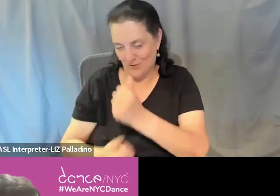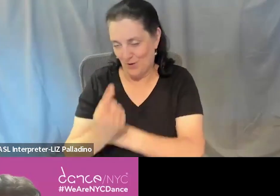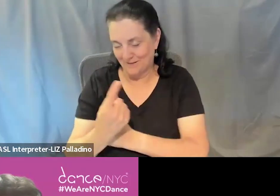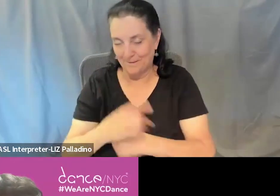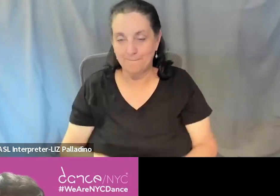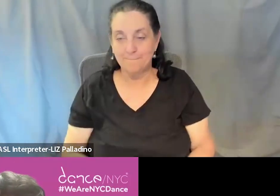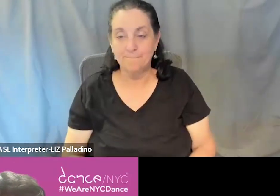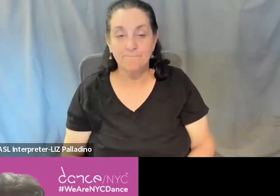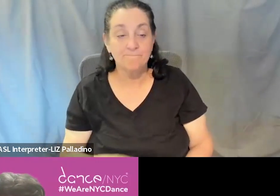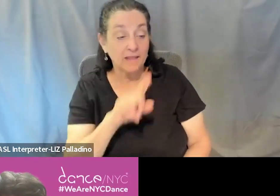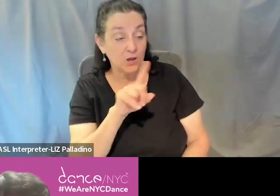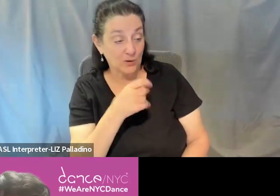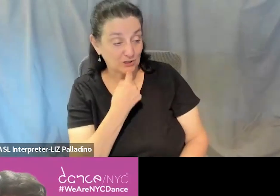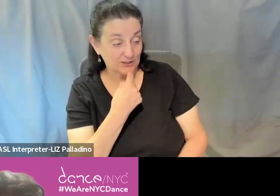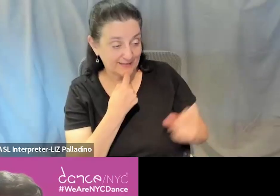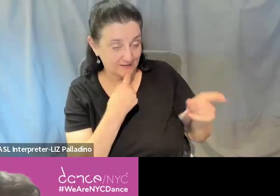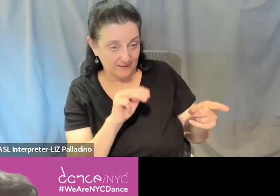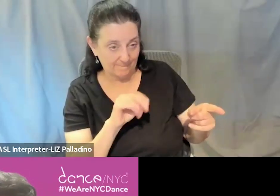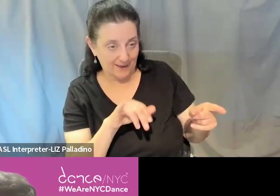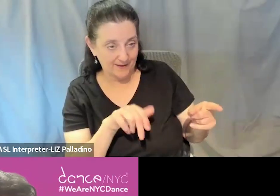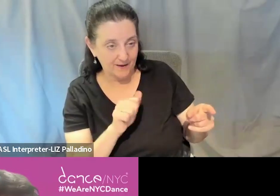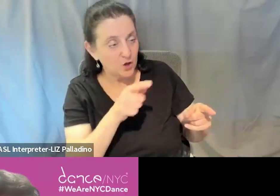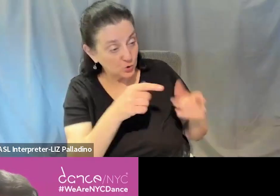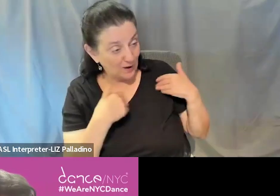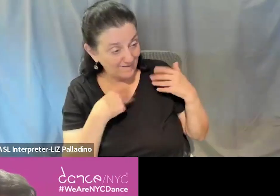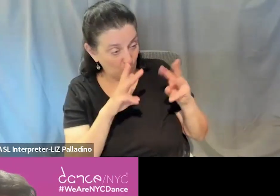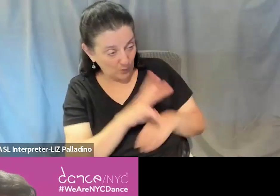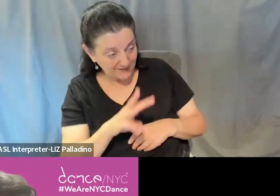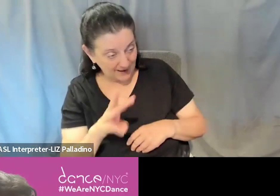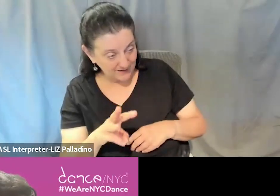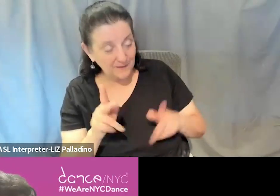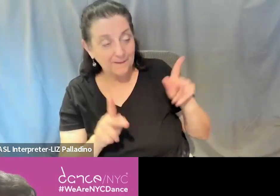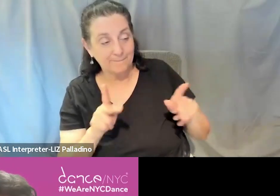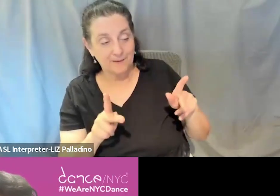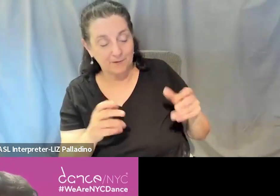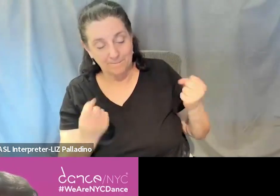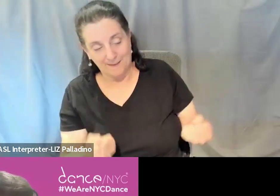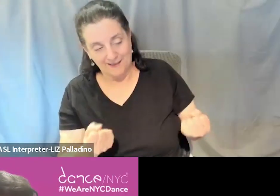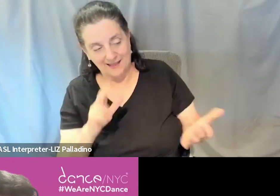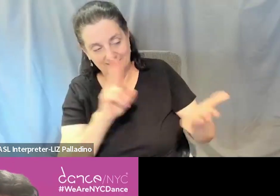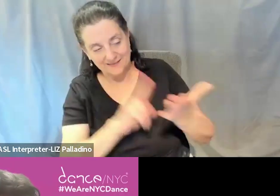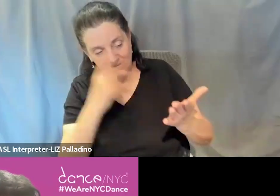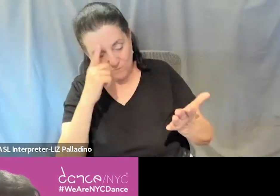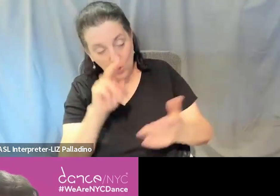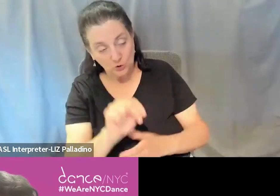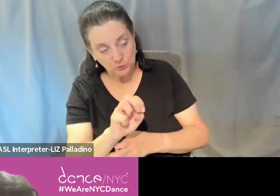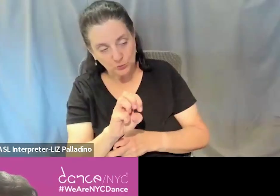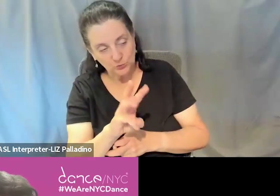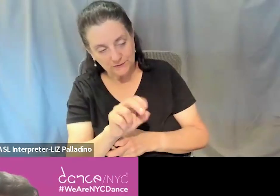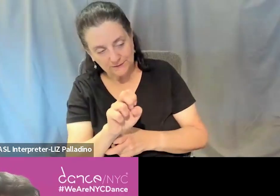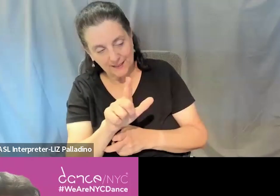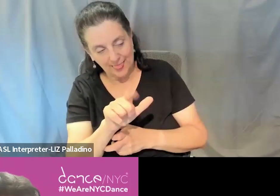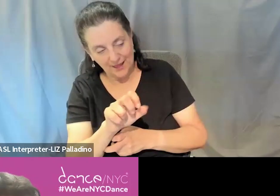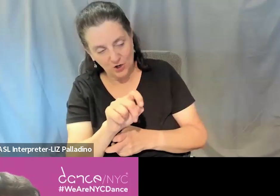And there's a question here that just says, do you have a website where folks can sign up for a newsletter? Is there a way that people can contact